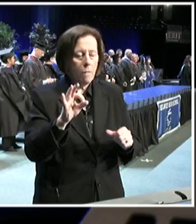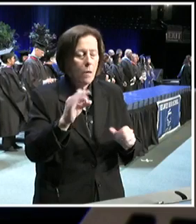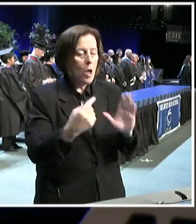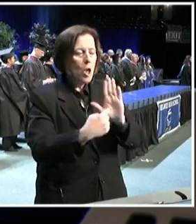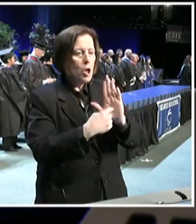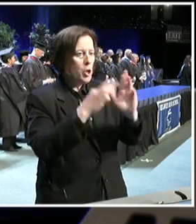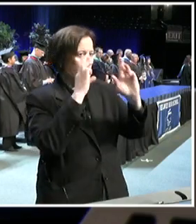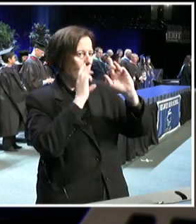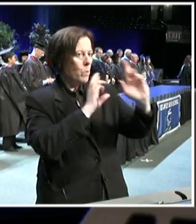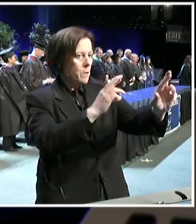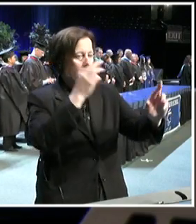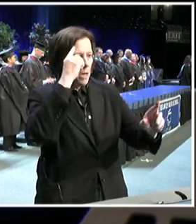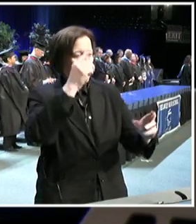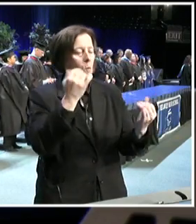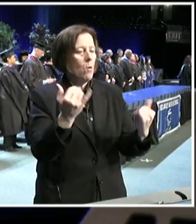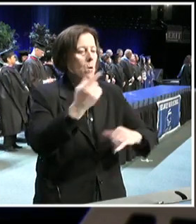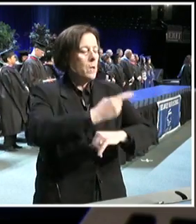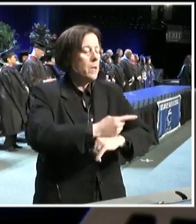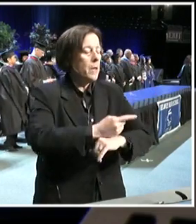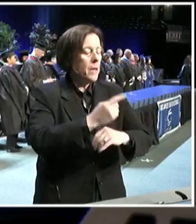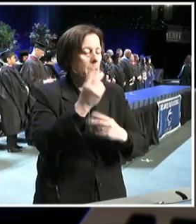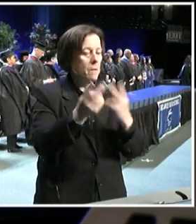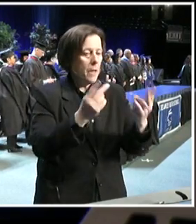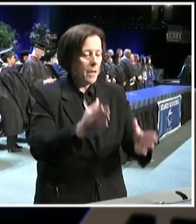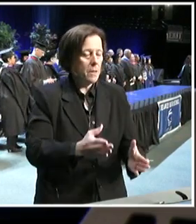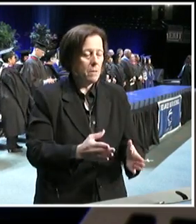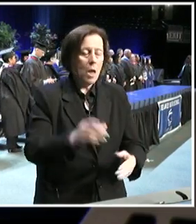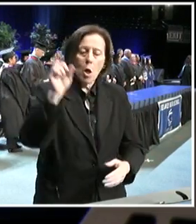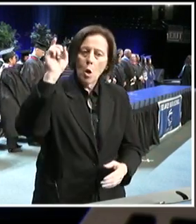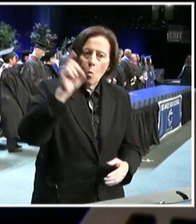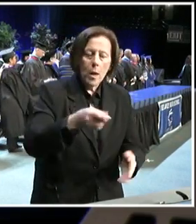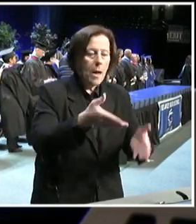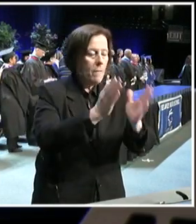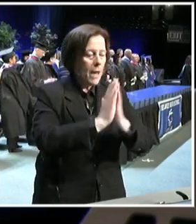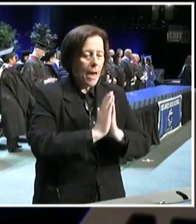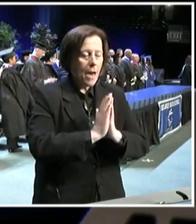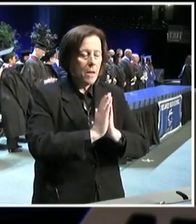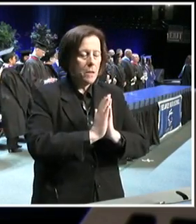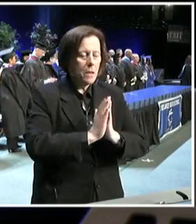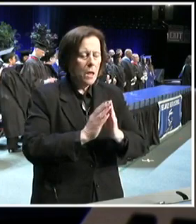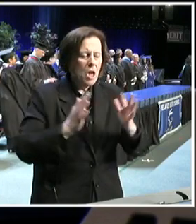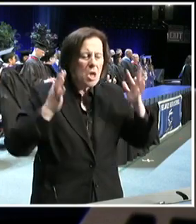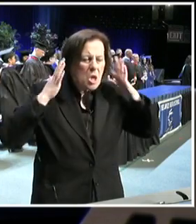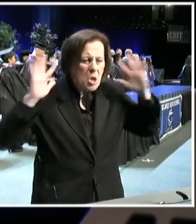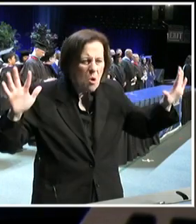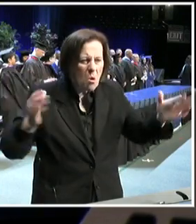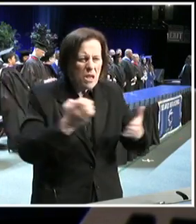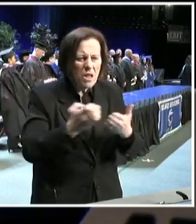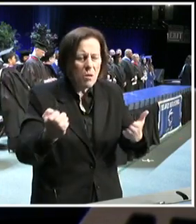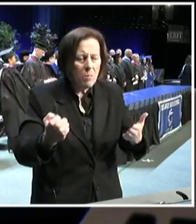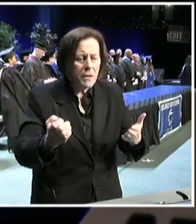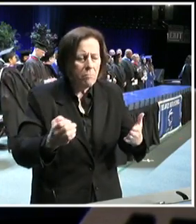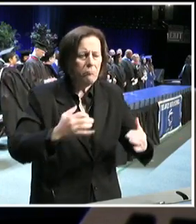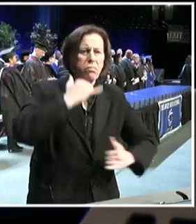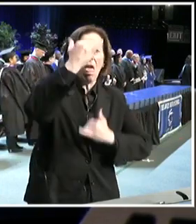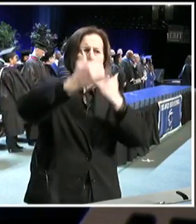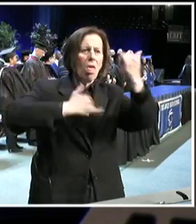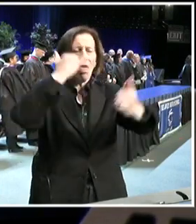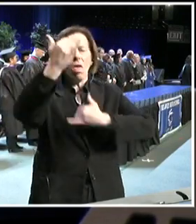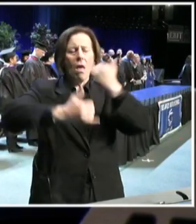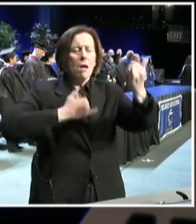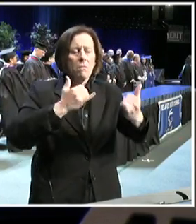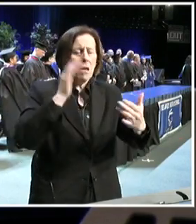respect for today's guests. We must request that there be no noise devices, excessive yelling,